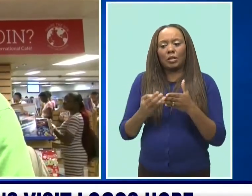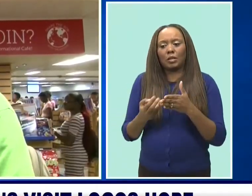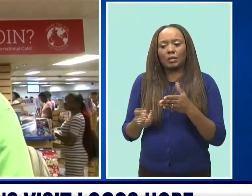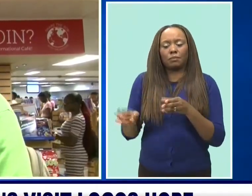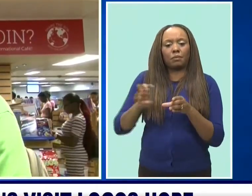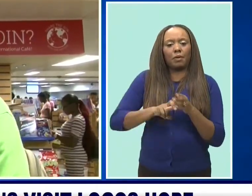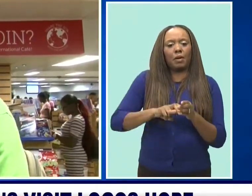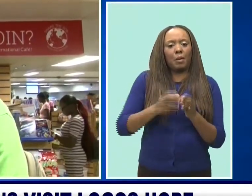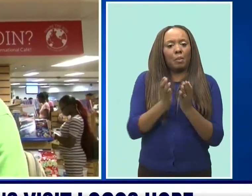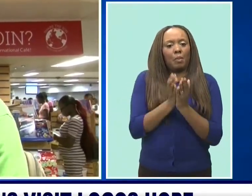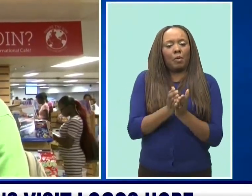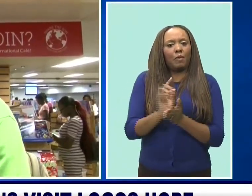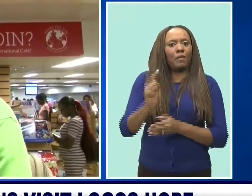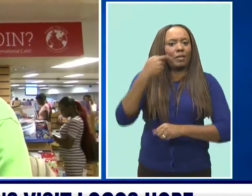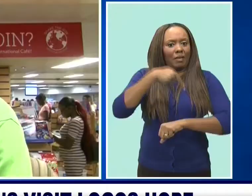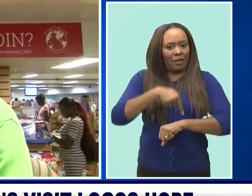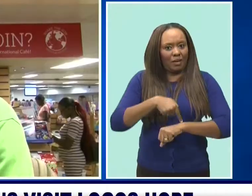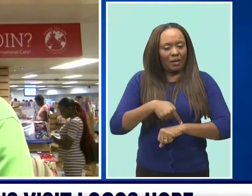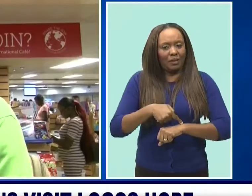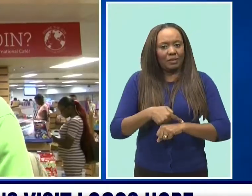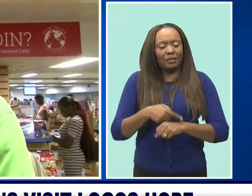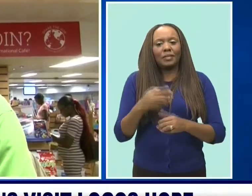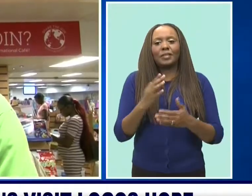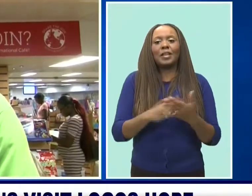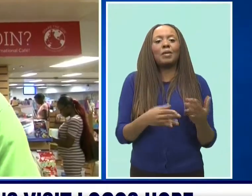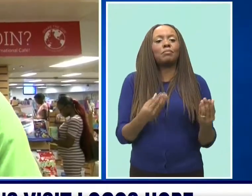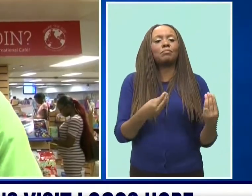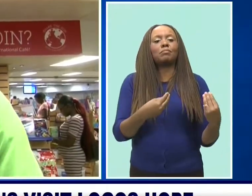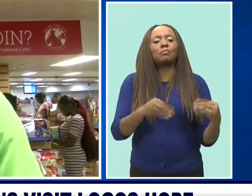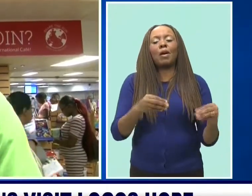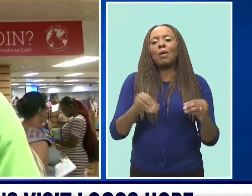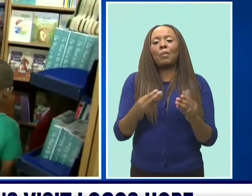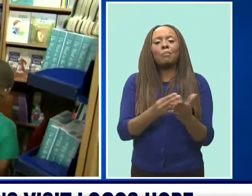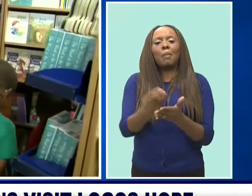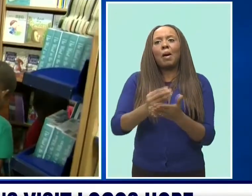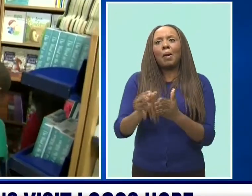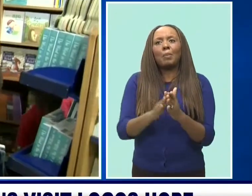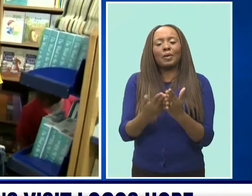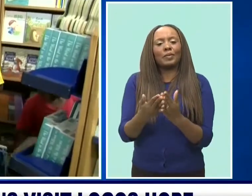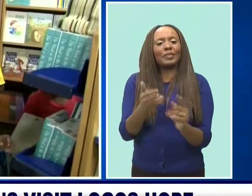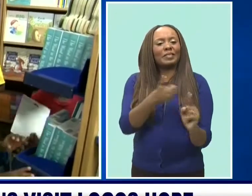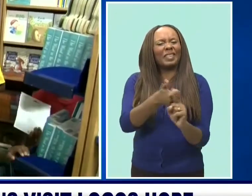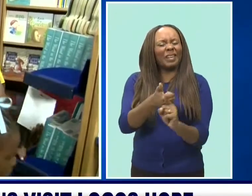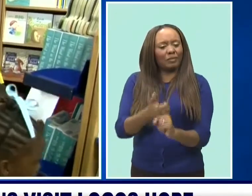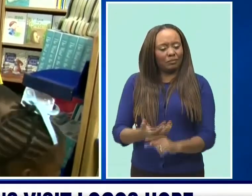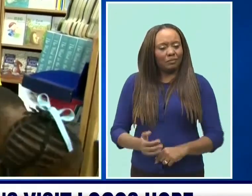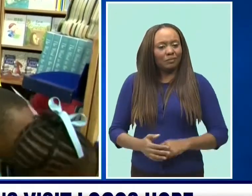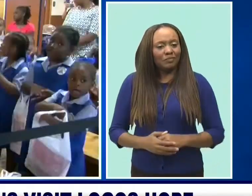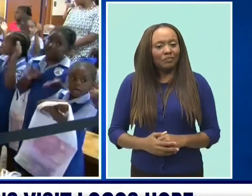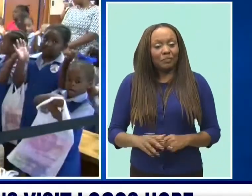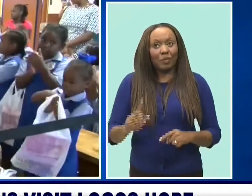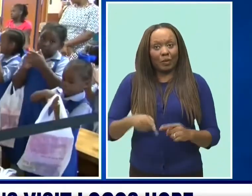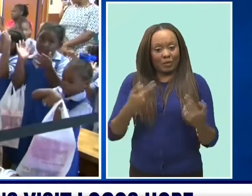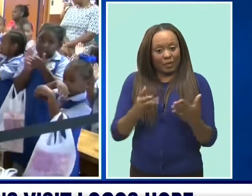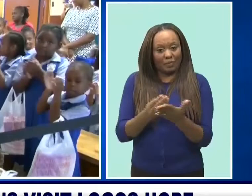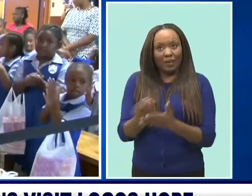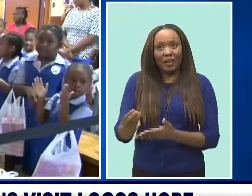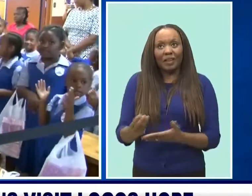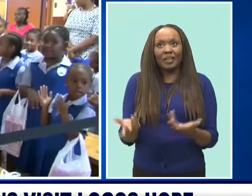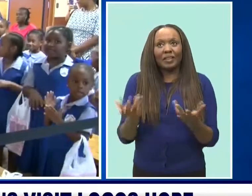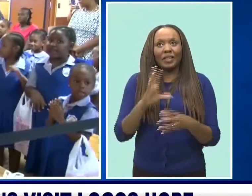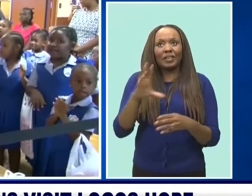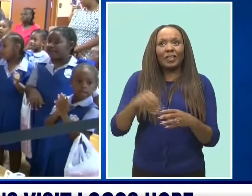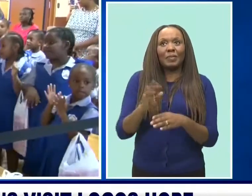time. Secondly, some are getting to shop on their own for the first time. After selecting their books, the children participated in a